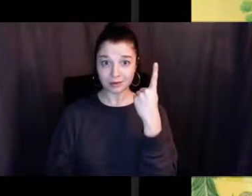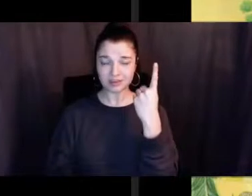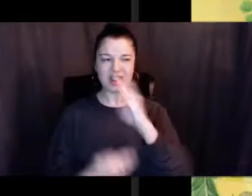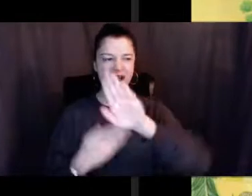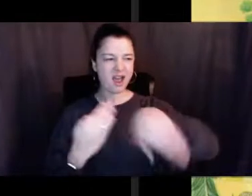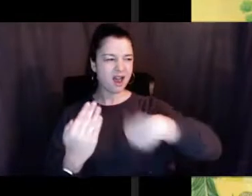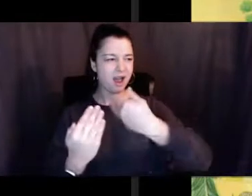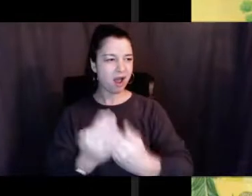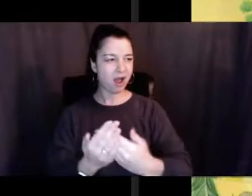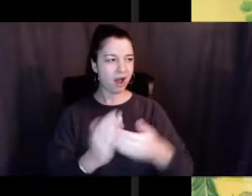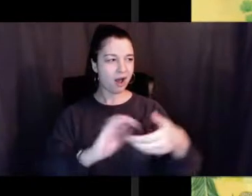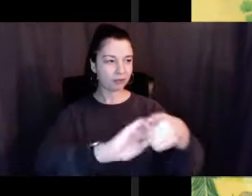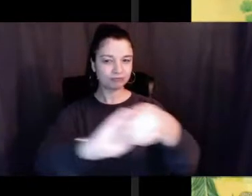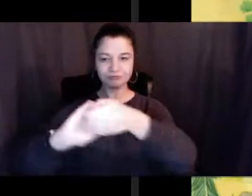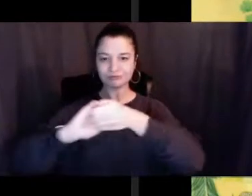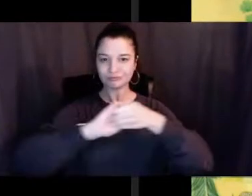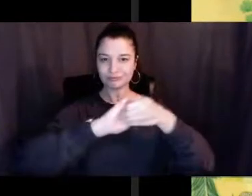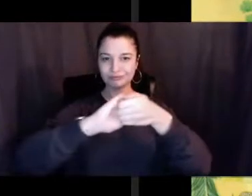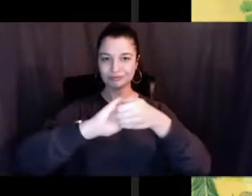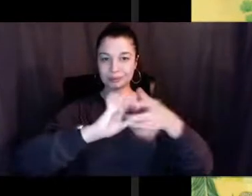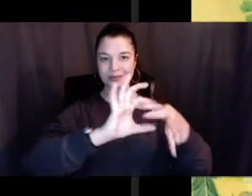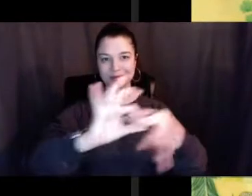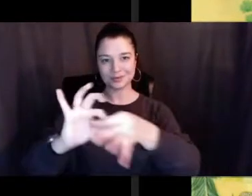the river came along.